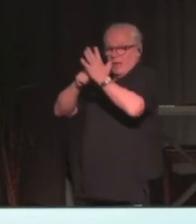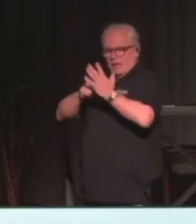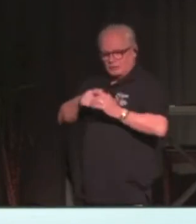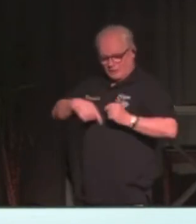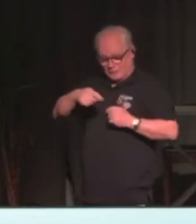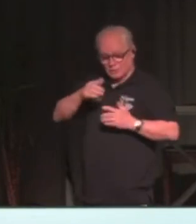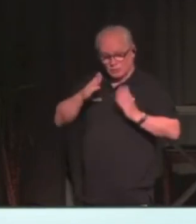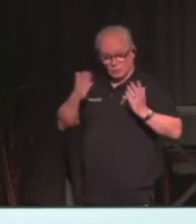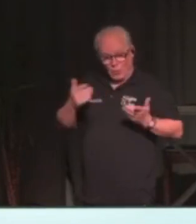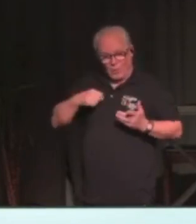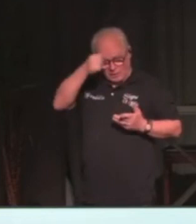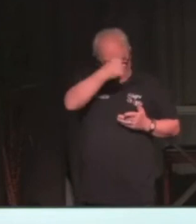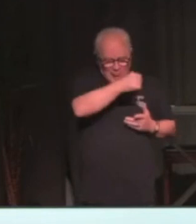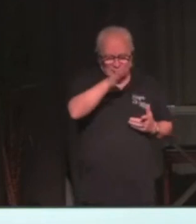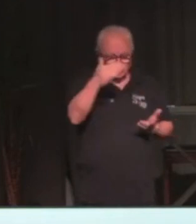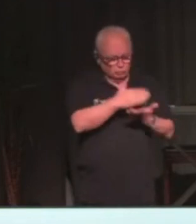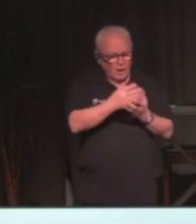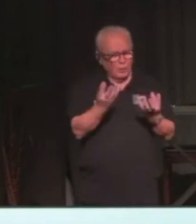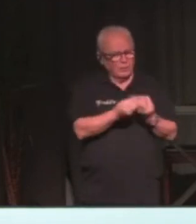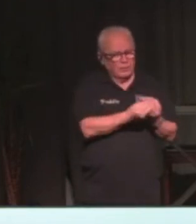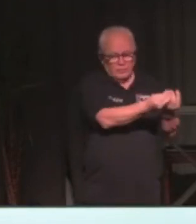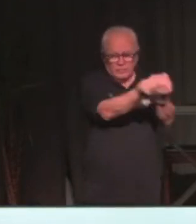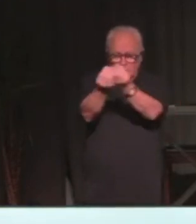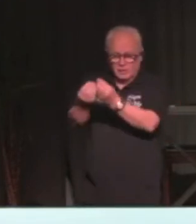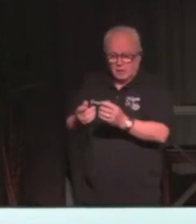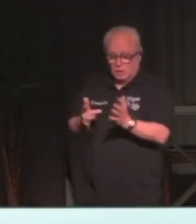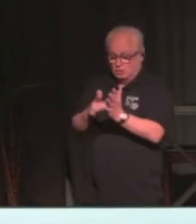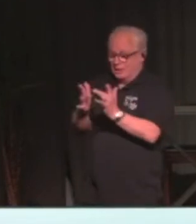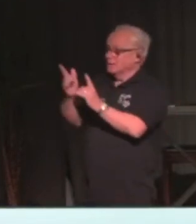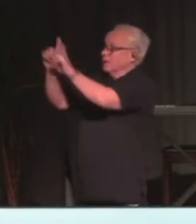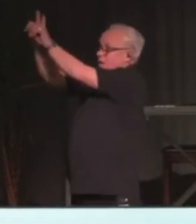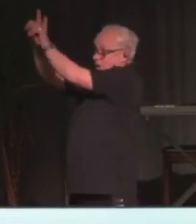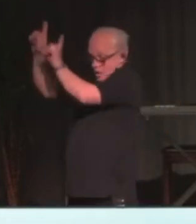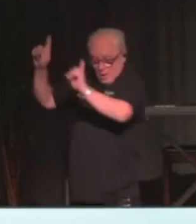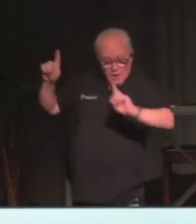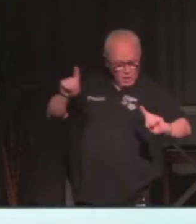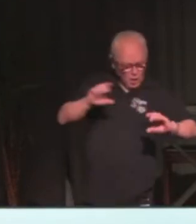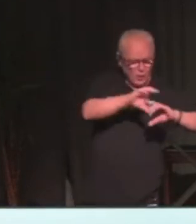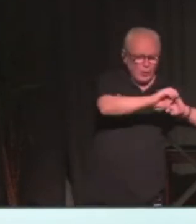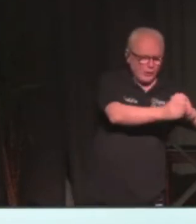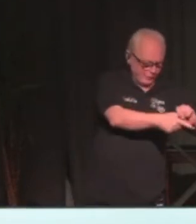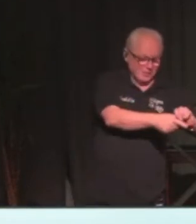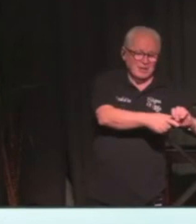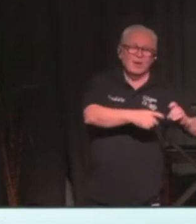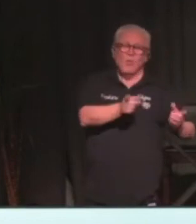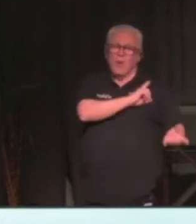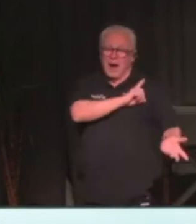I'm sharing with you. So Jesus came to earth commissioned by the